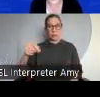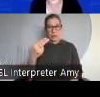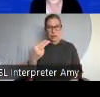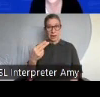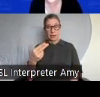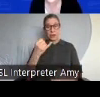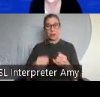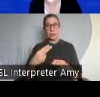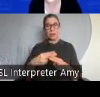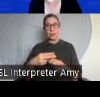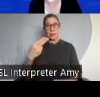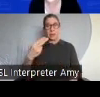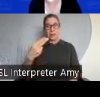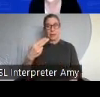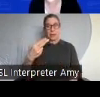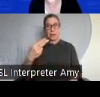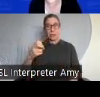Hyche, Hyche.